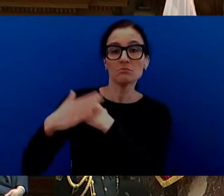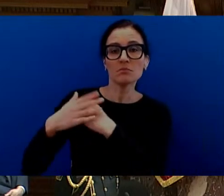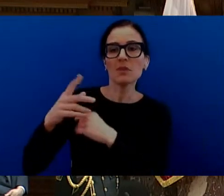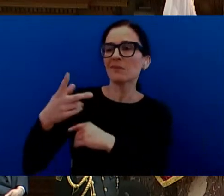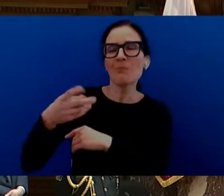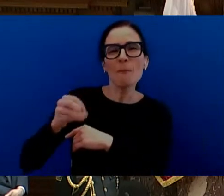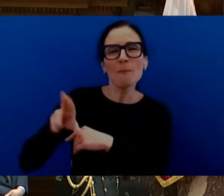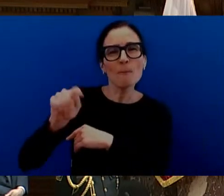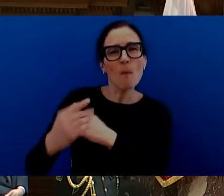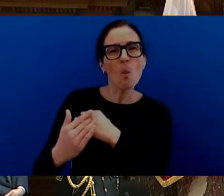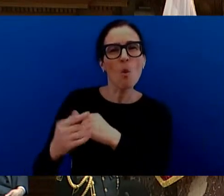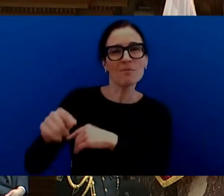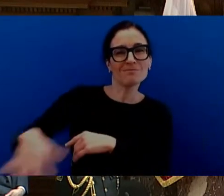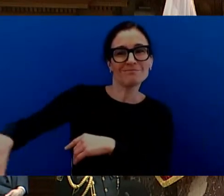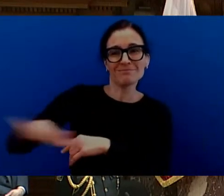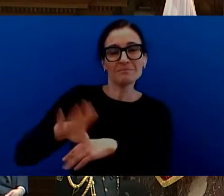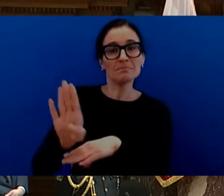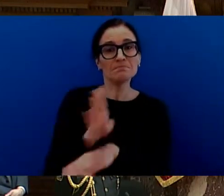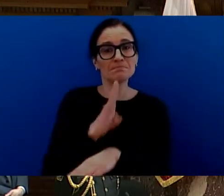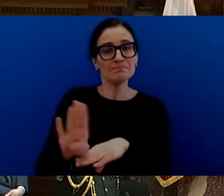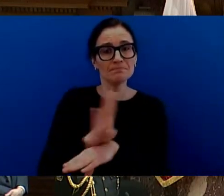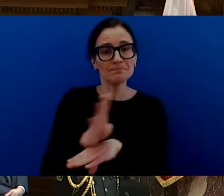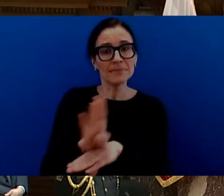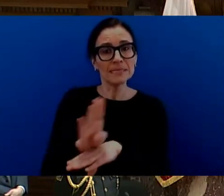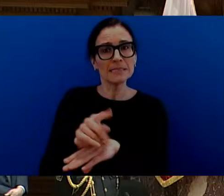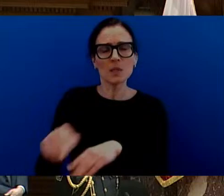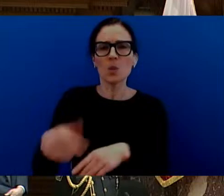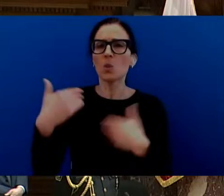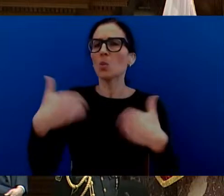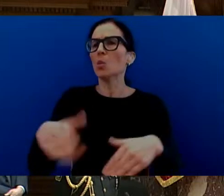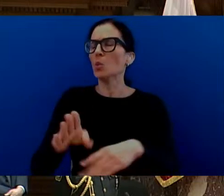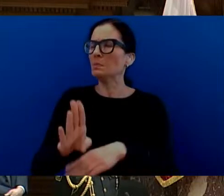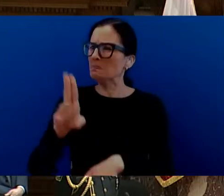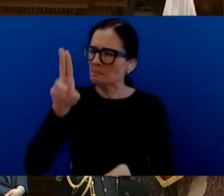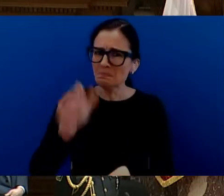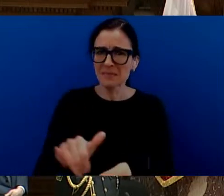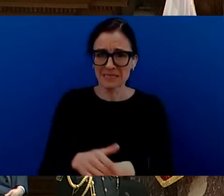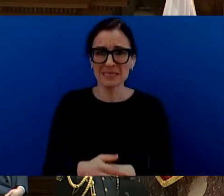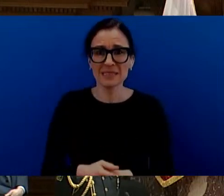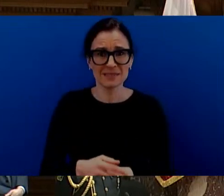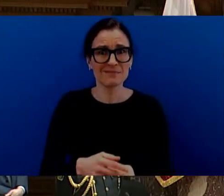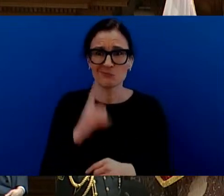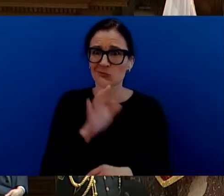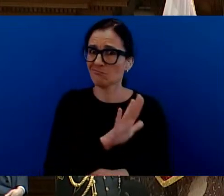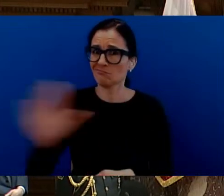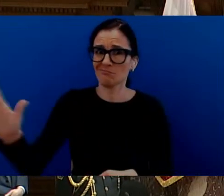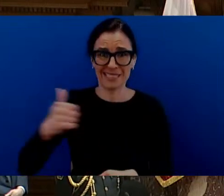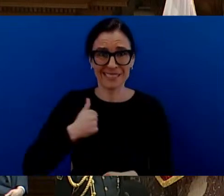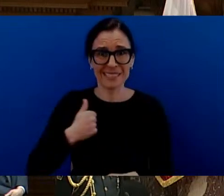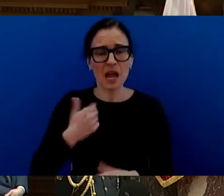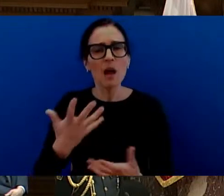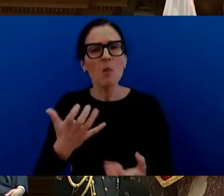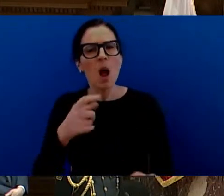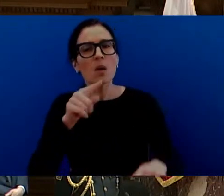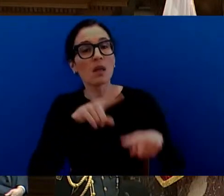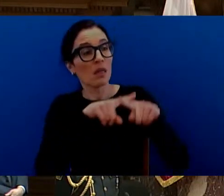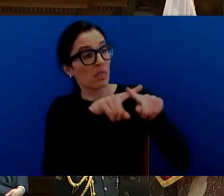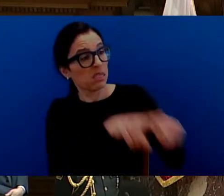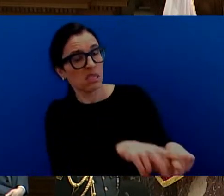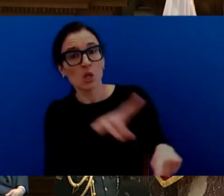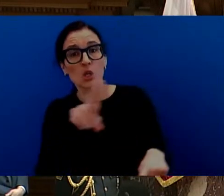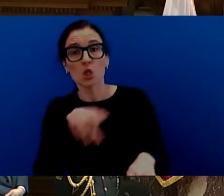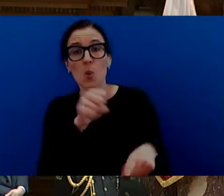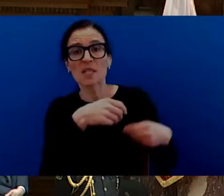US market than other provinces, but we know more needs to be done. Your government will upgrade